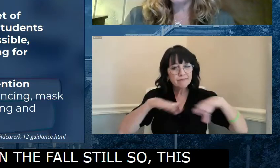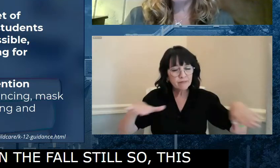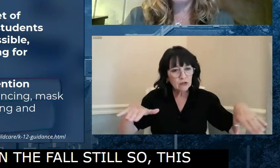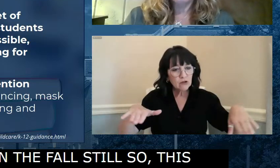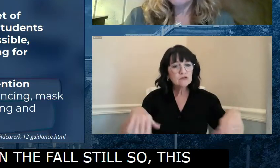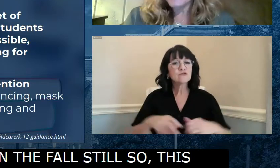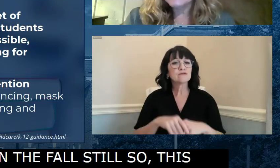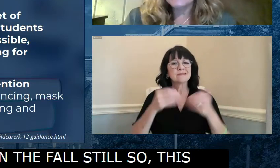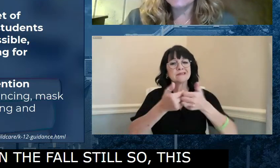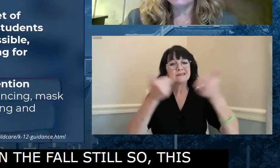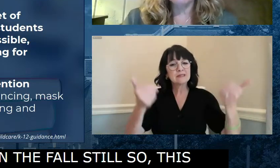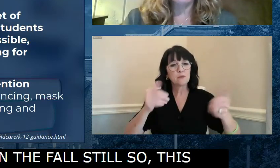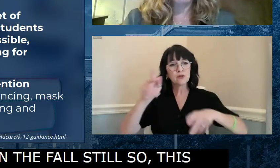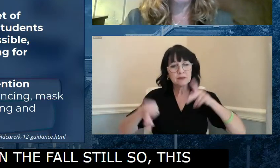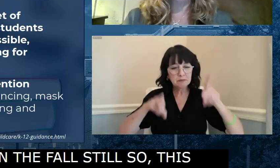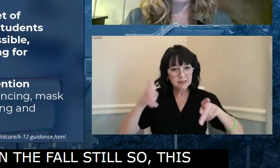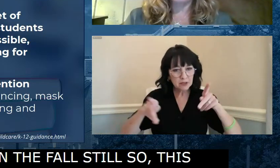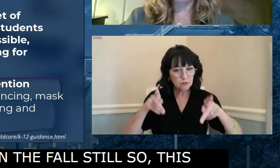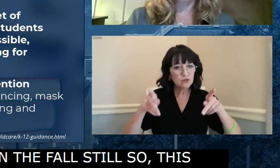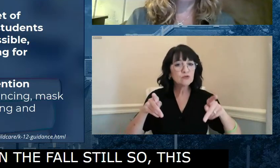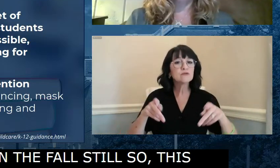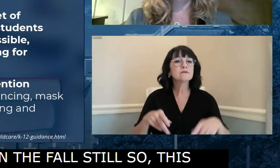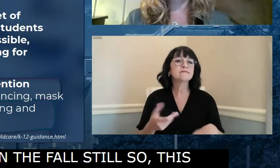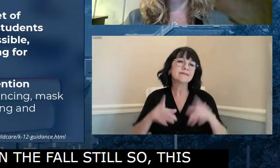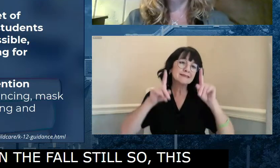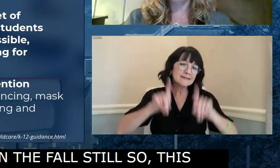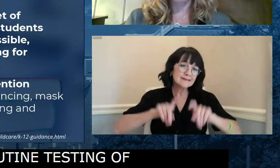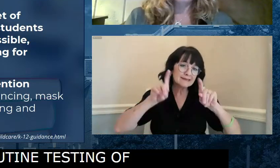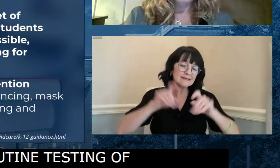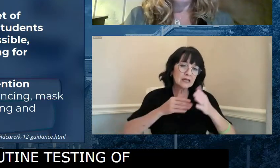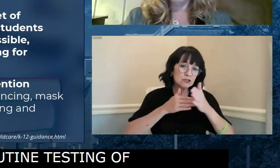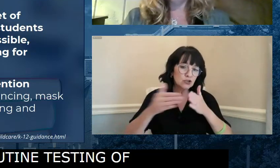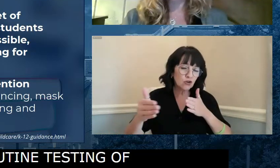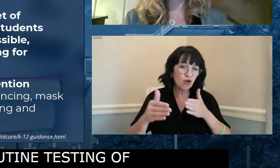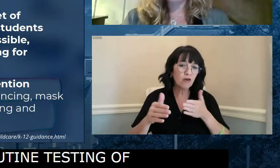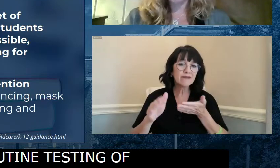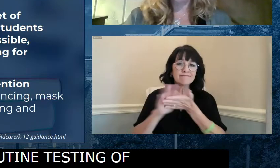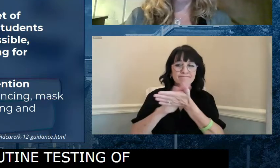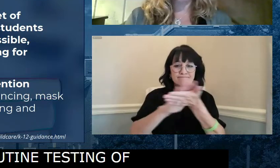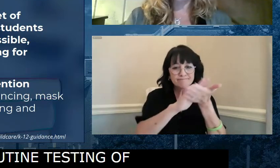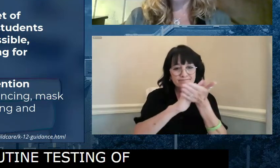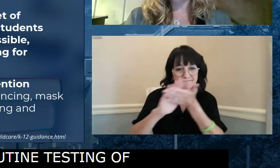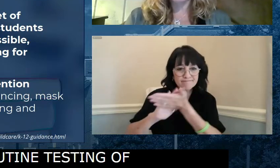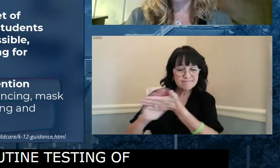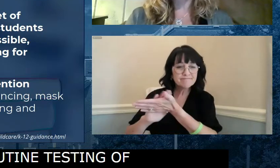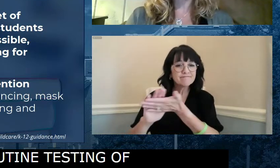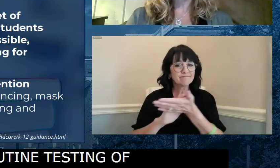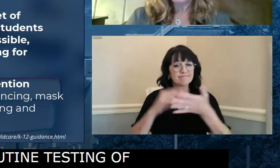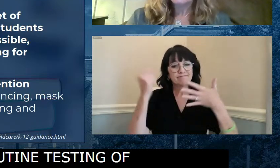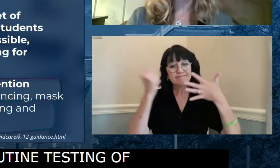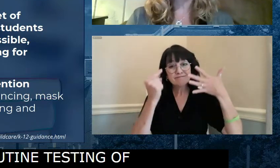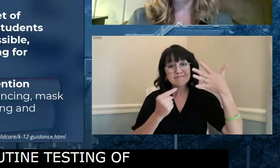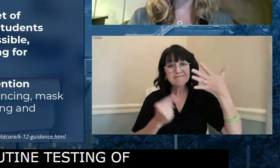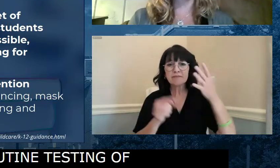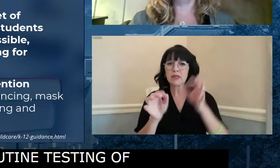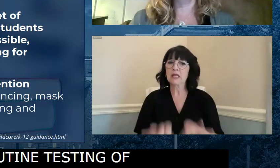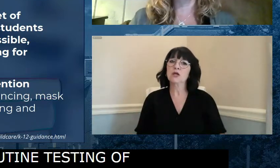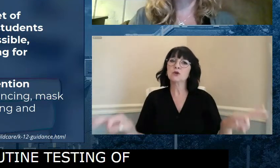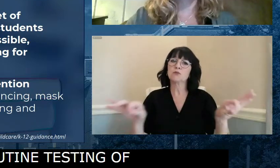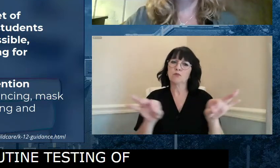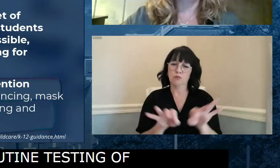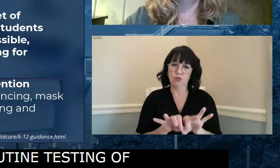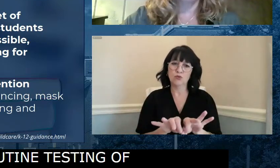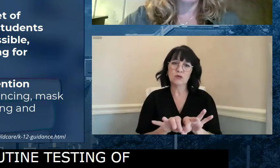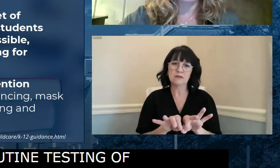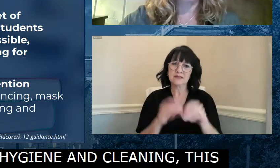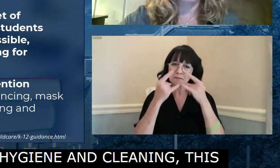of unvaccinated individuals, hand hygiene and cleaning. This is all very important, and especially for protecting